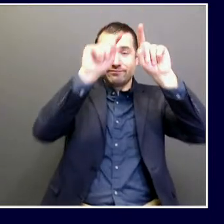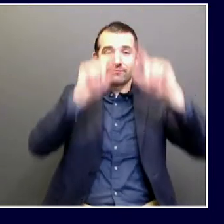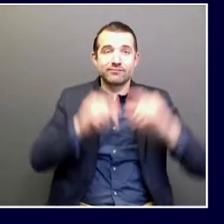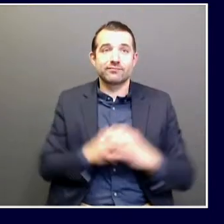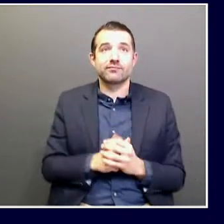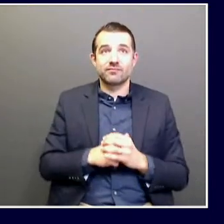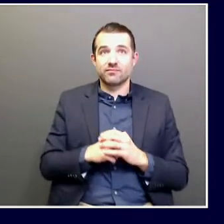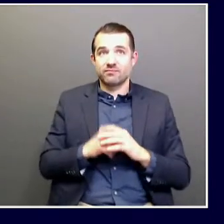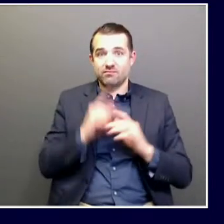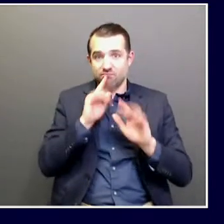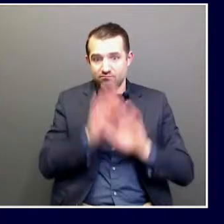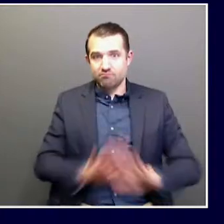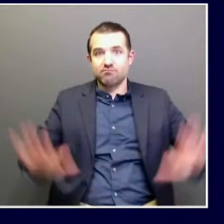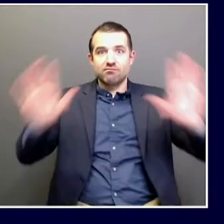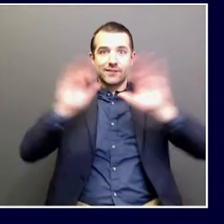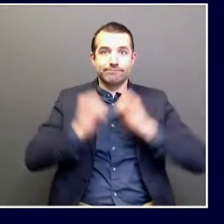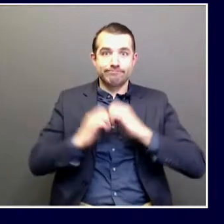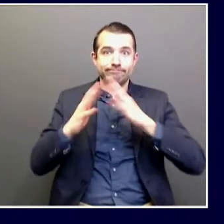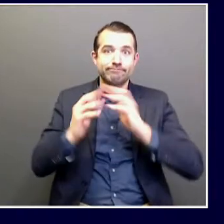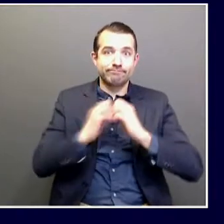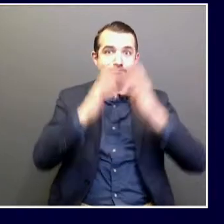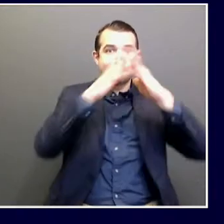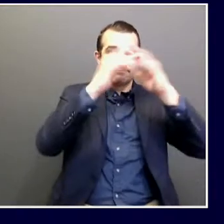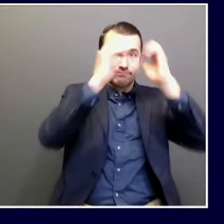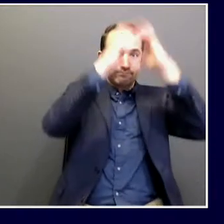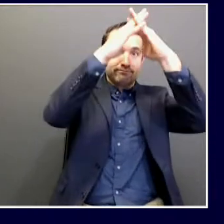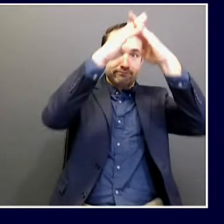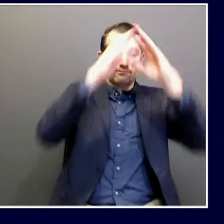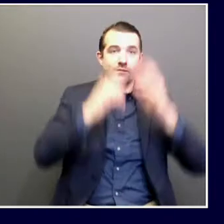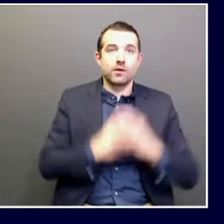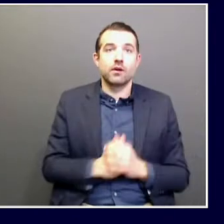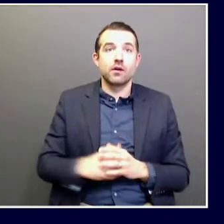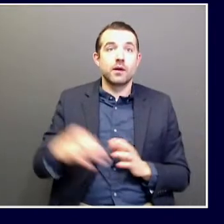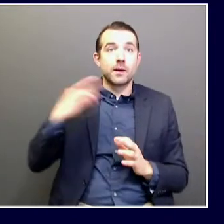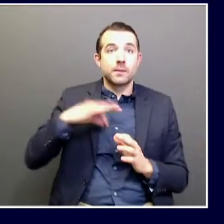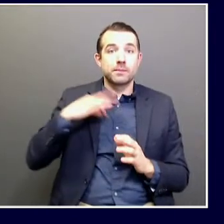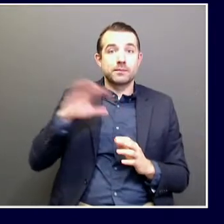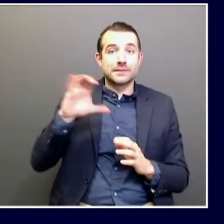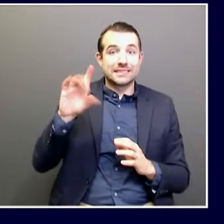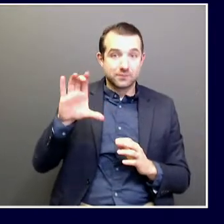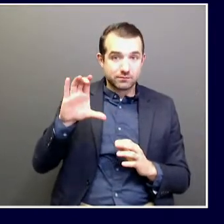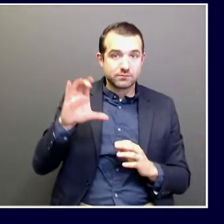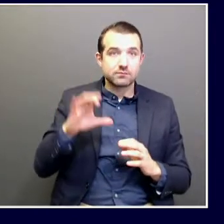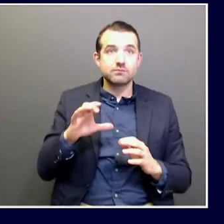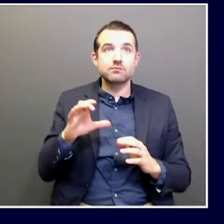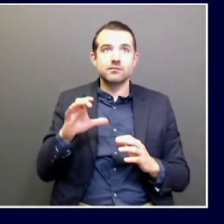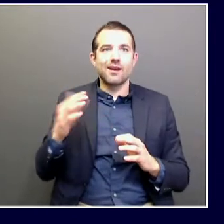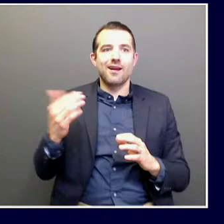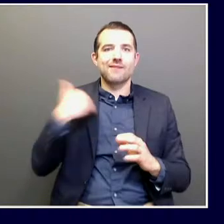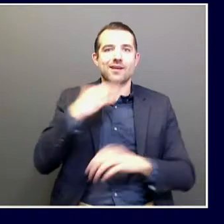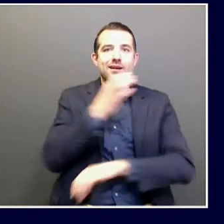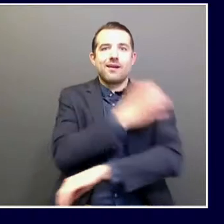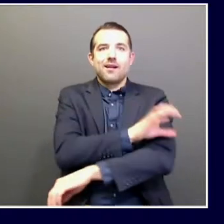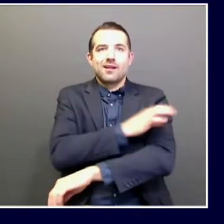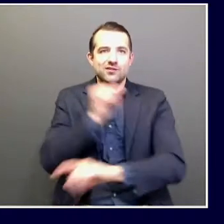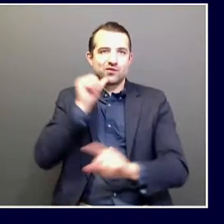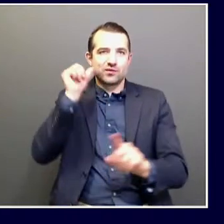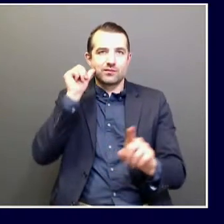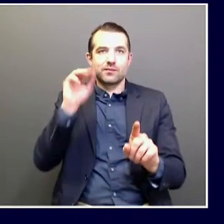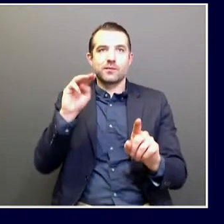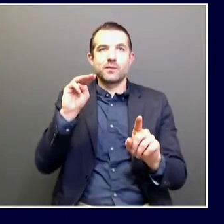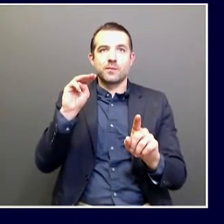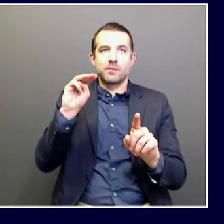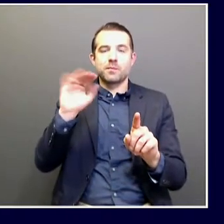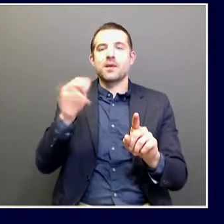pharmacy administered 271 doses at a clinic in Machias yesterday. These sites are